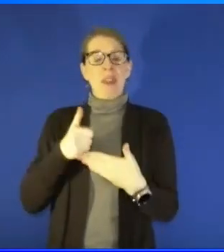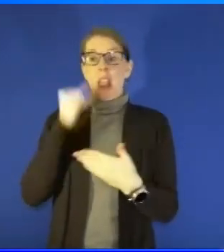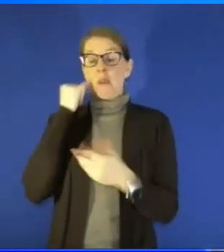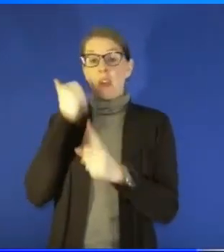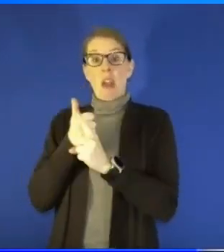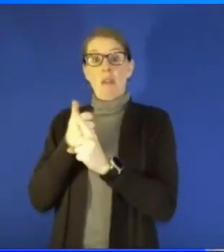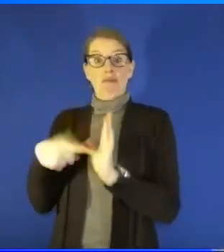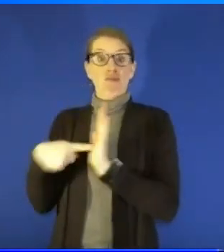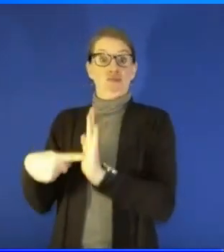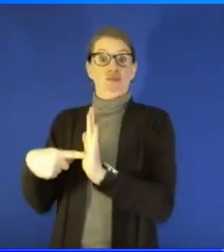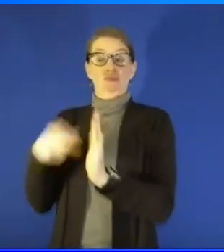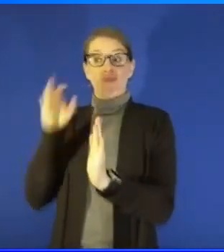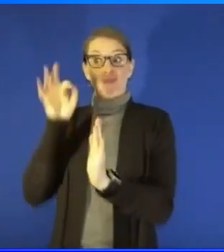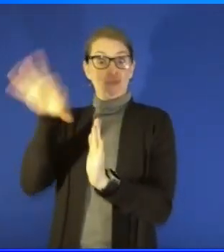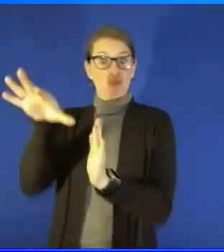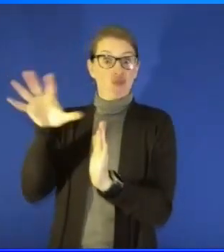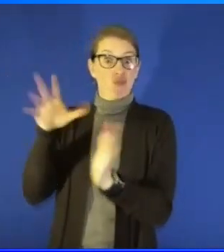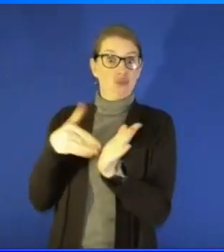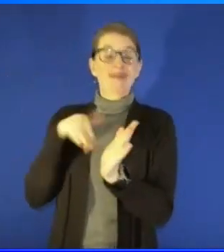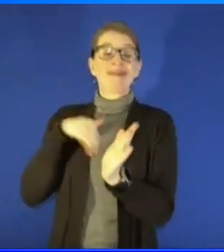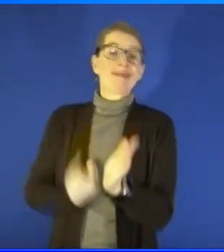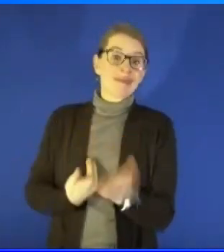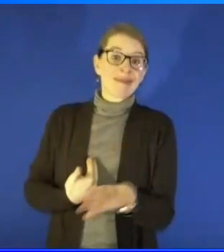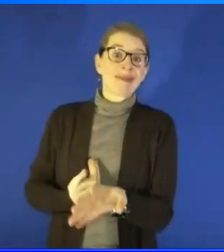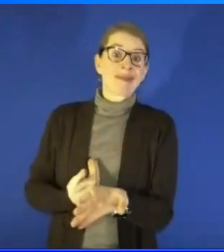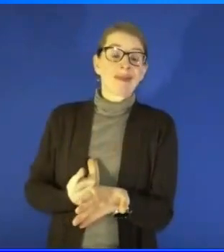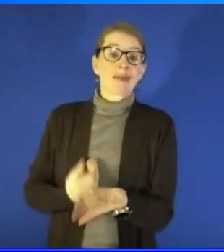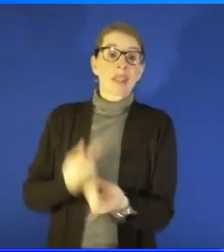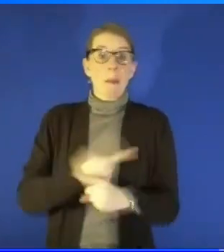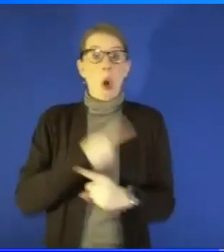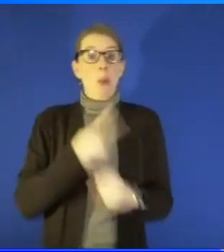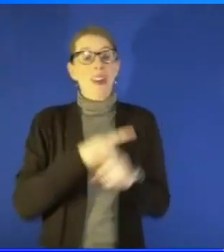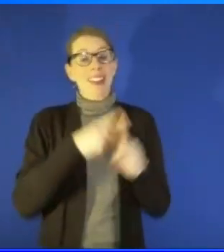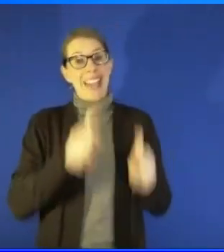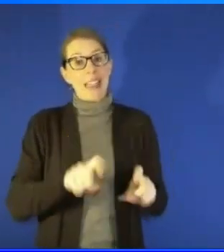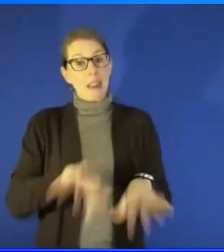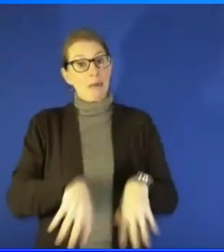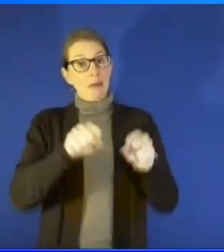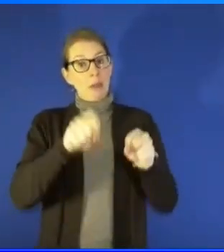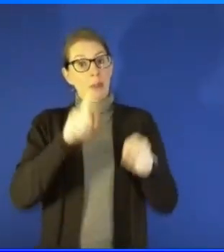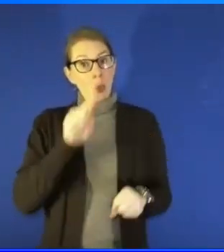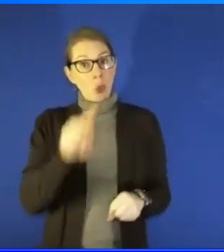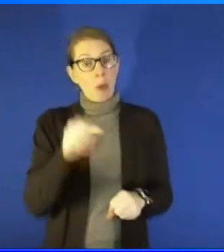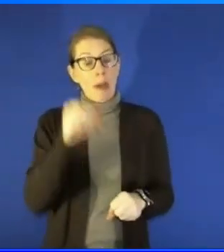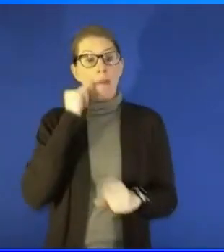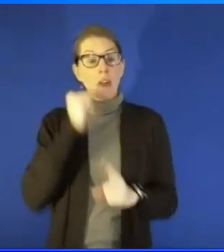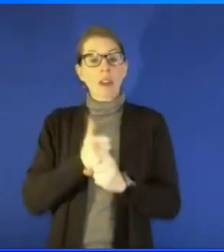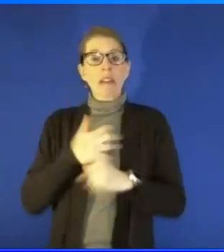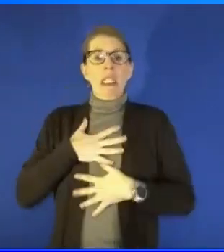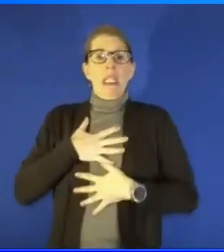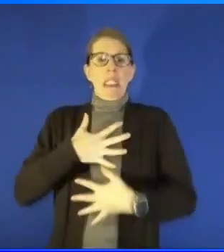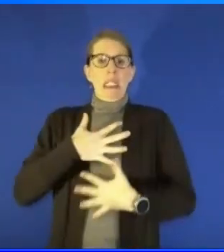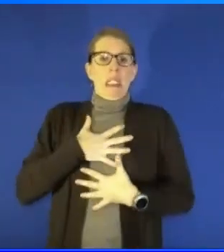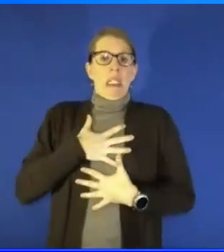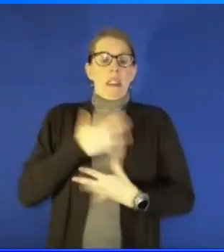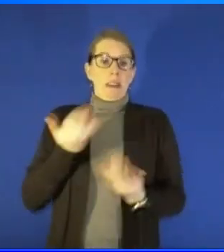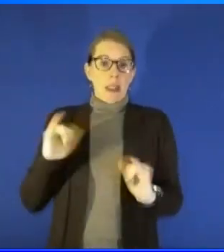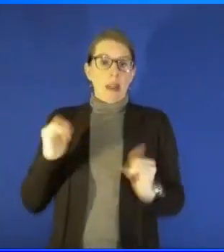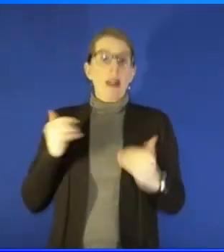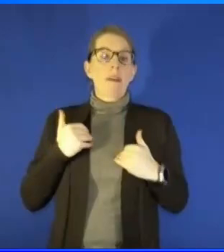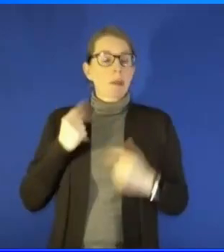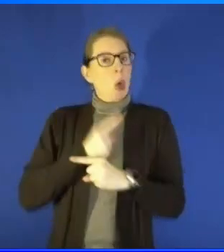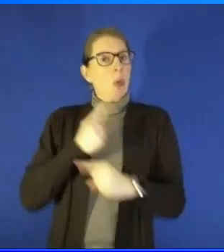with symptoms of fatigue, this is the appropriate testing for you. If you present with shortness of breath, this is the appropriate testing for